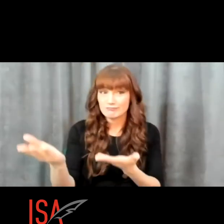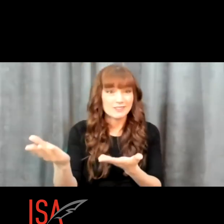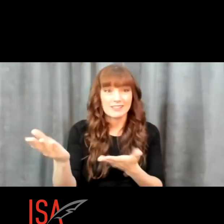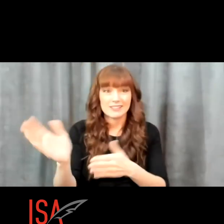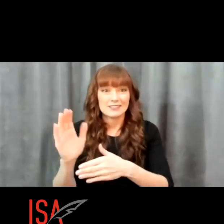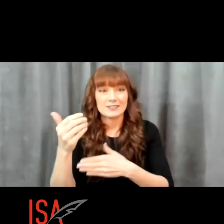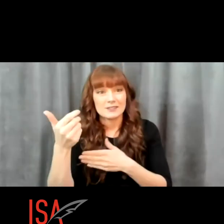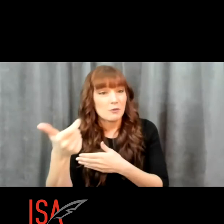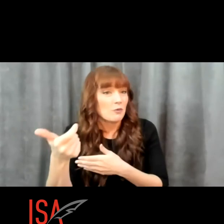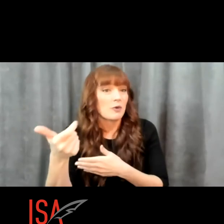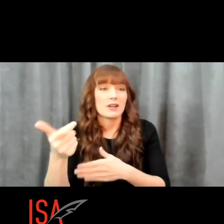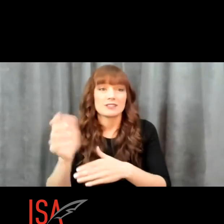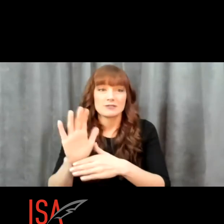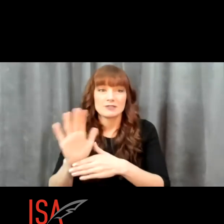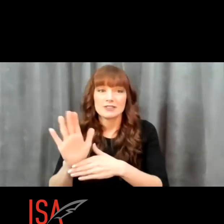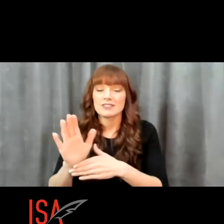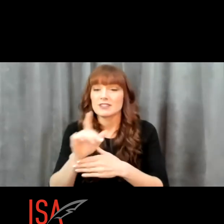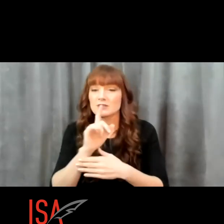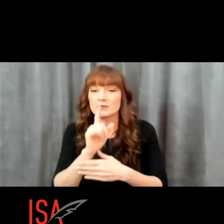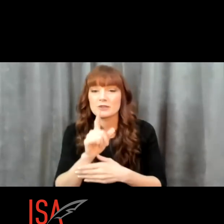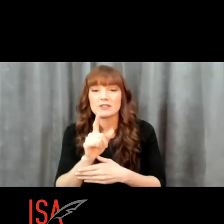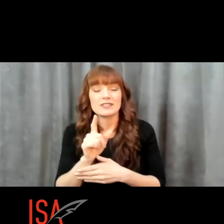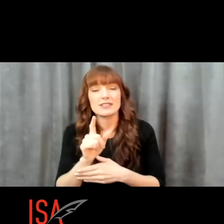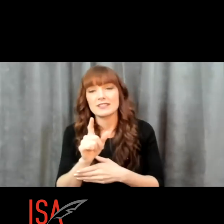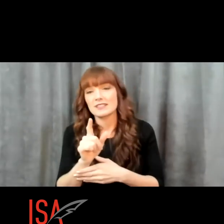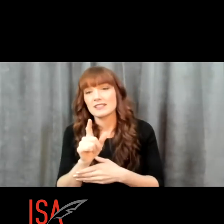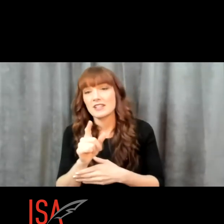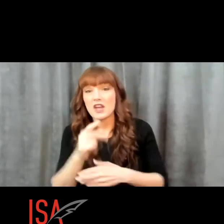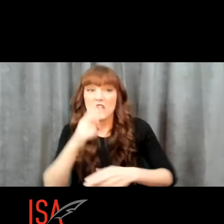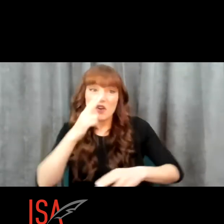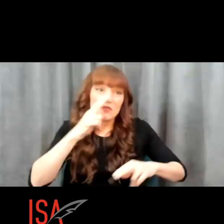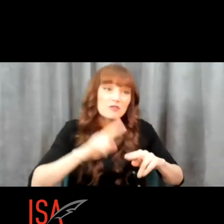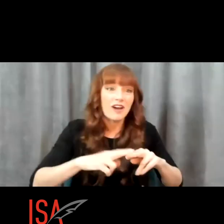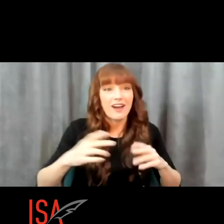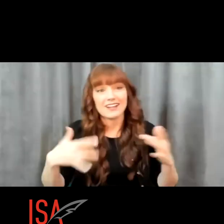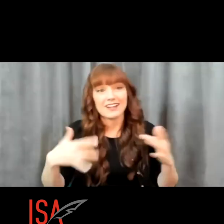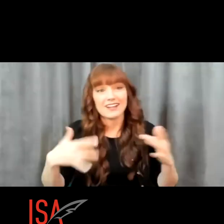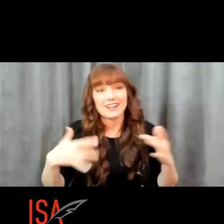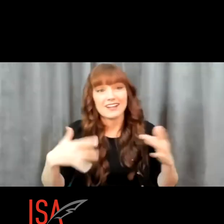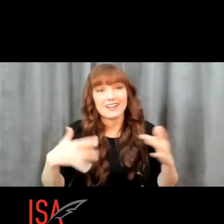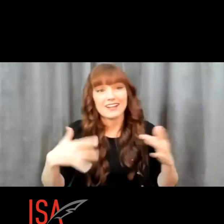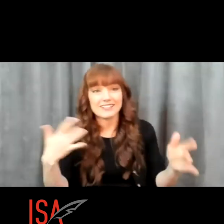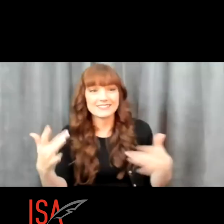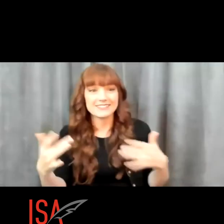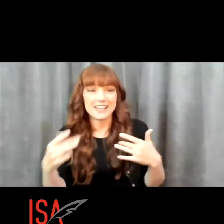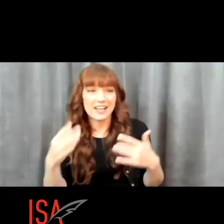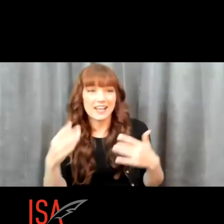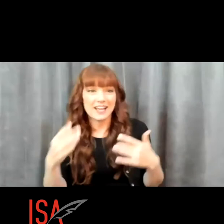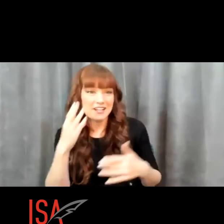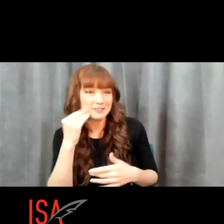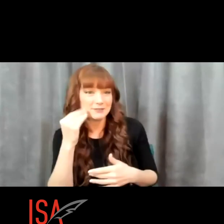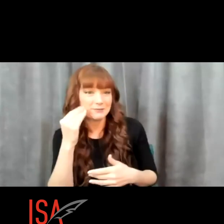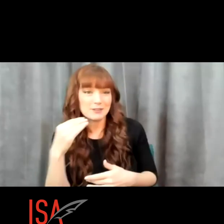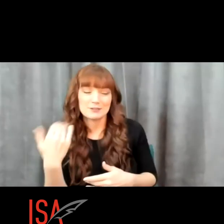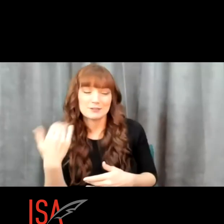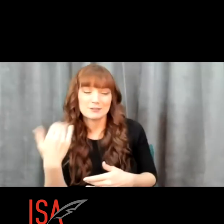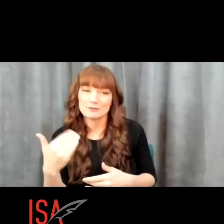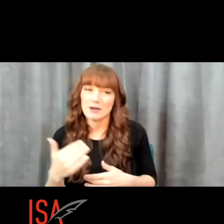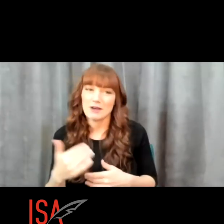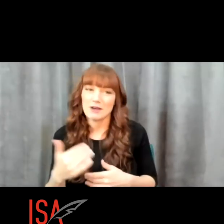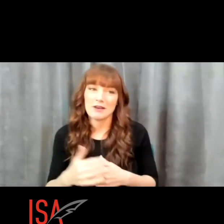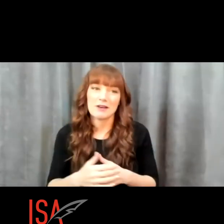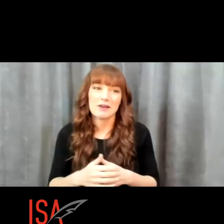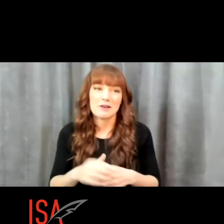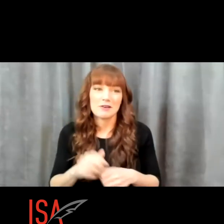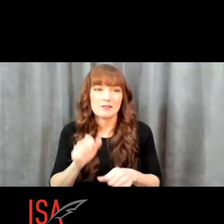been a really, really fun and exciting experience to work